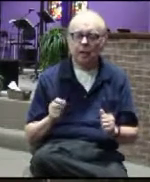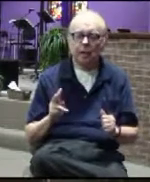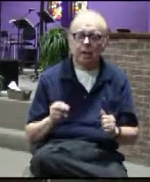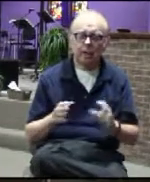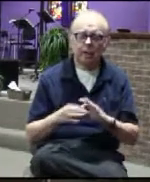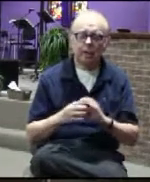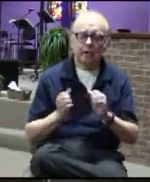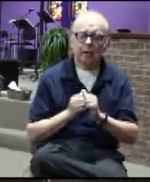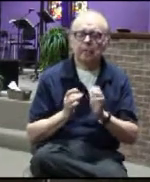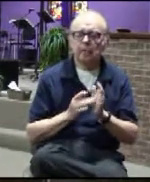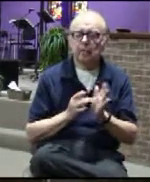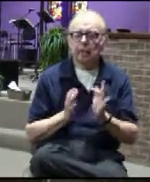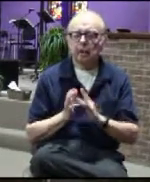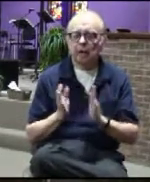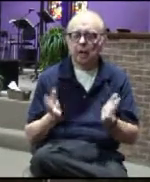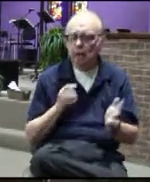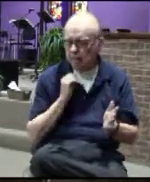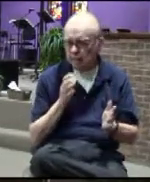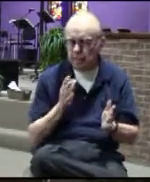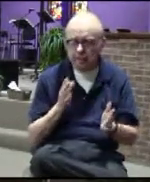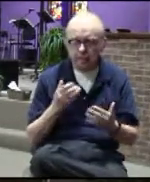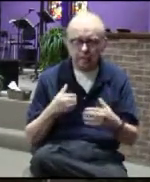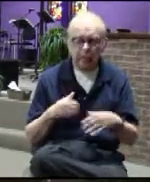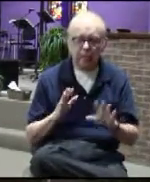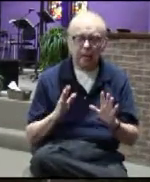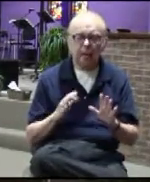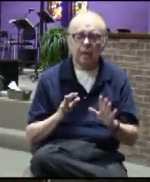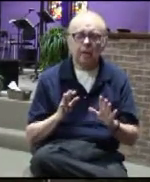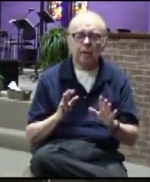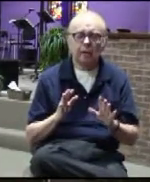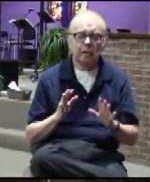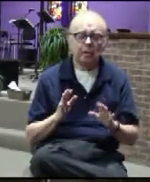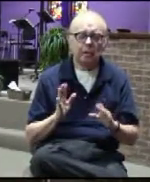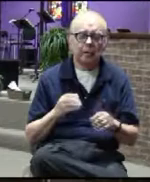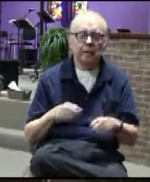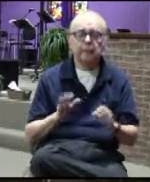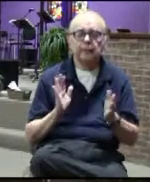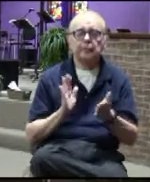is relating with Jesus who subsequently relates to God God